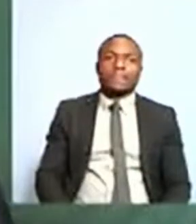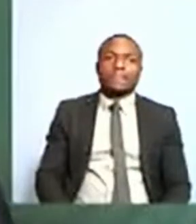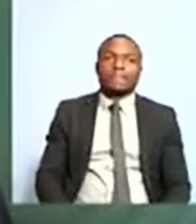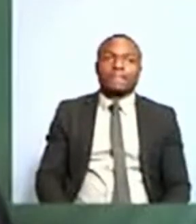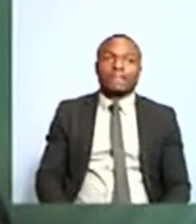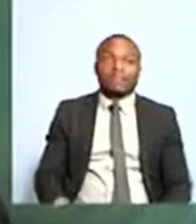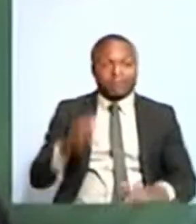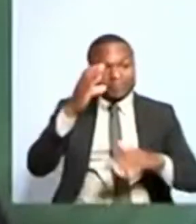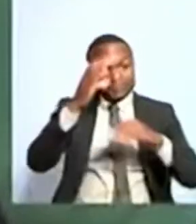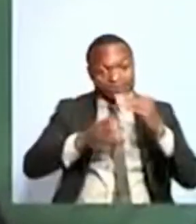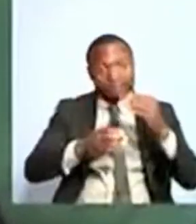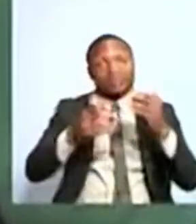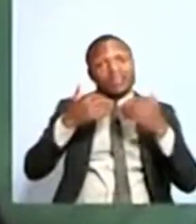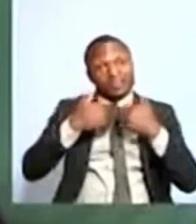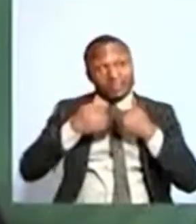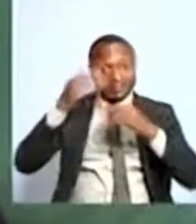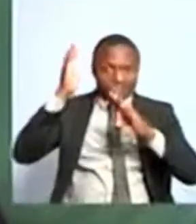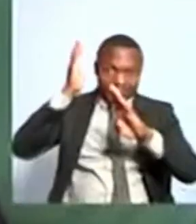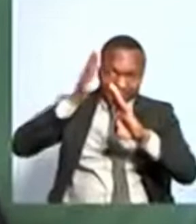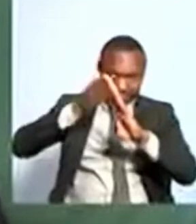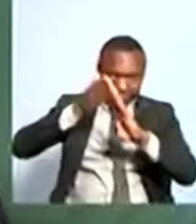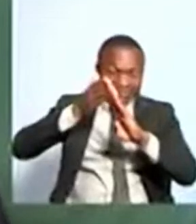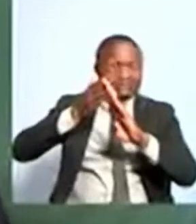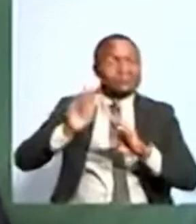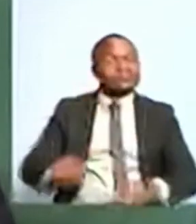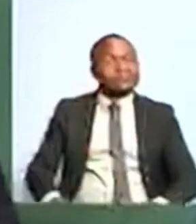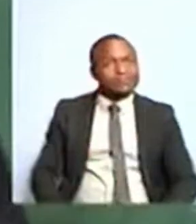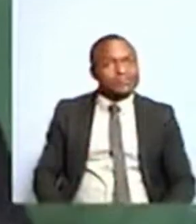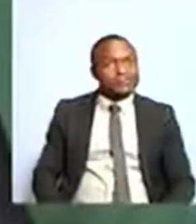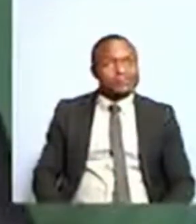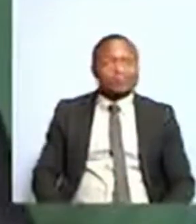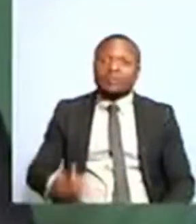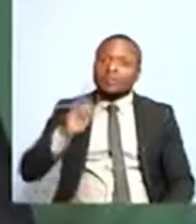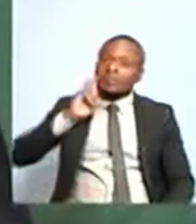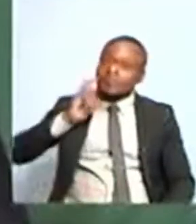This clause has got specifics. Yes. As such,